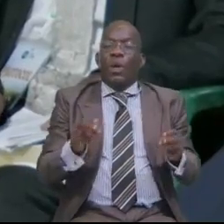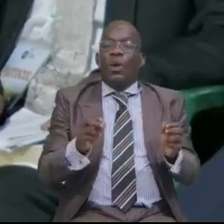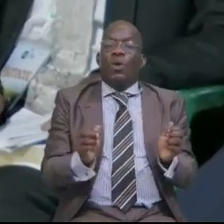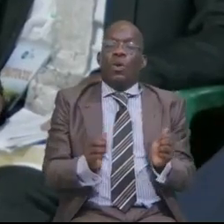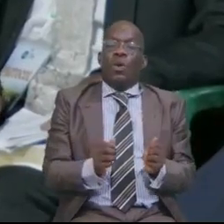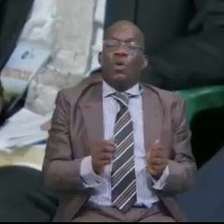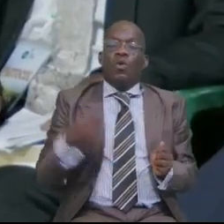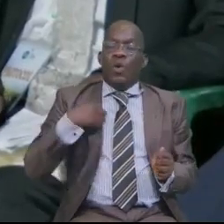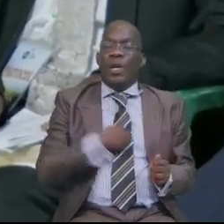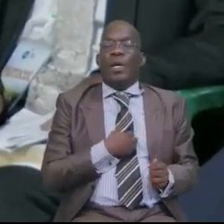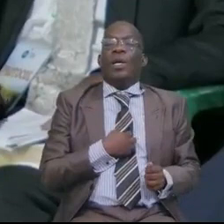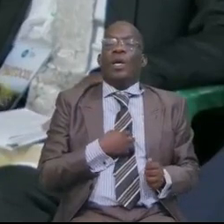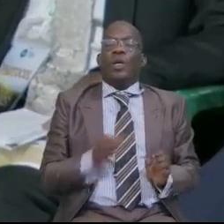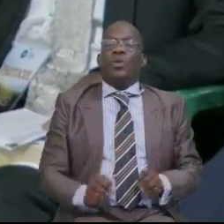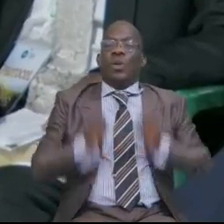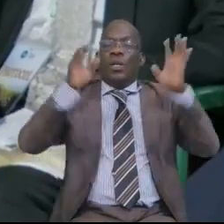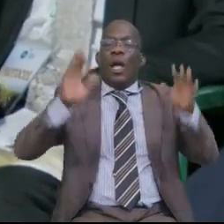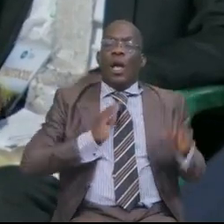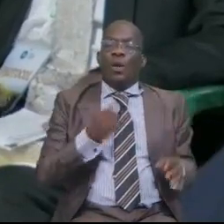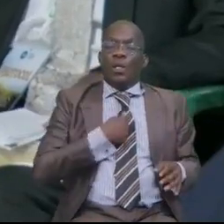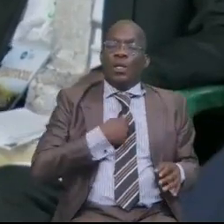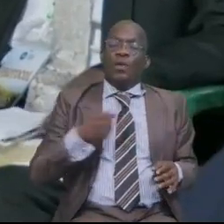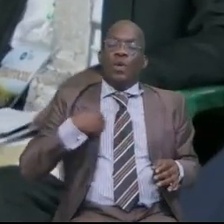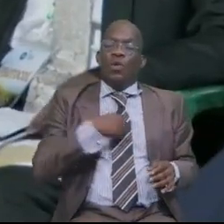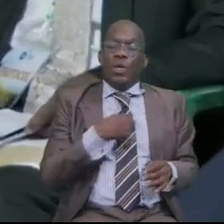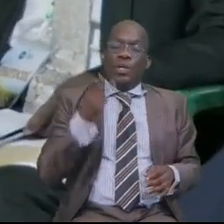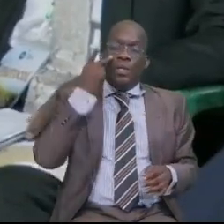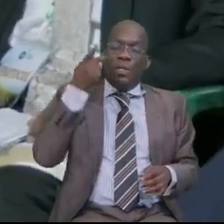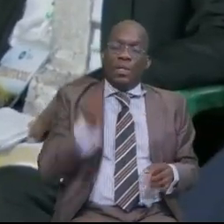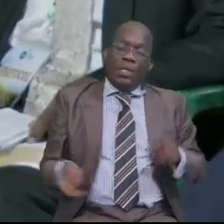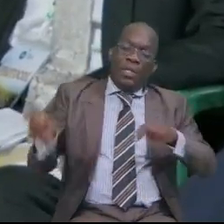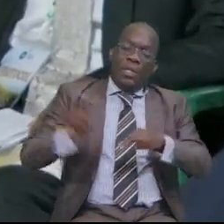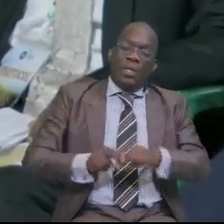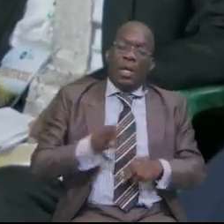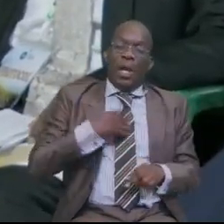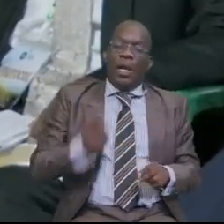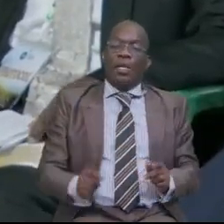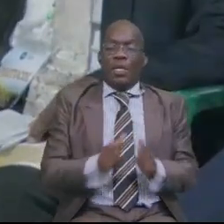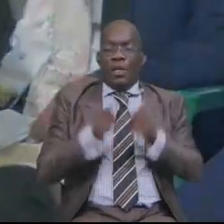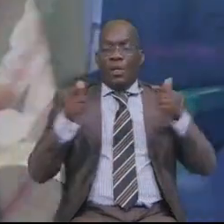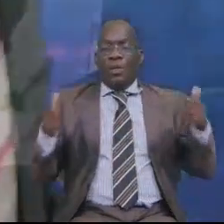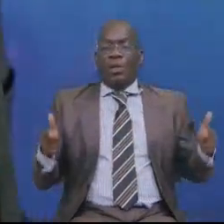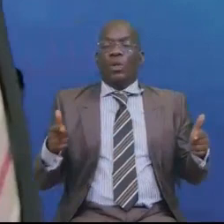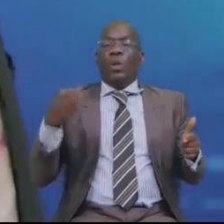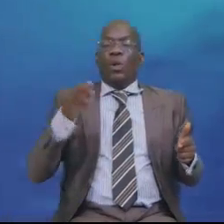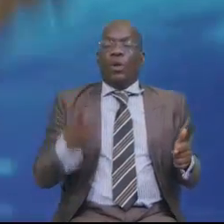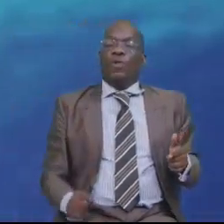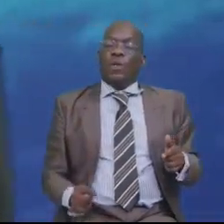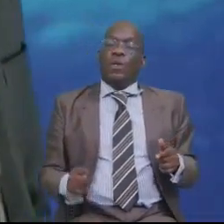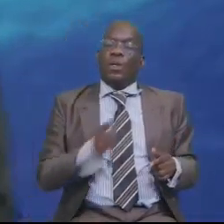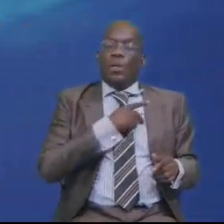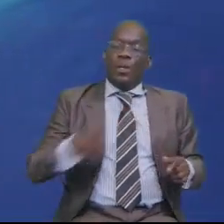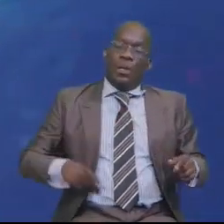selflessly, we seek the expansion and the extension of the kingdom of